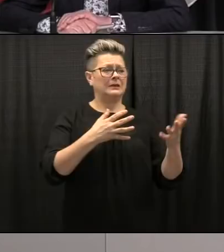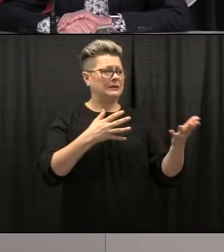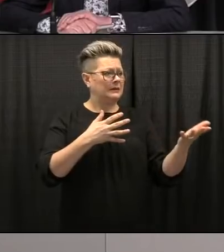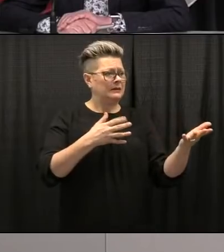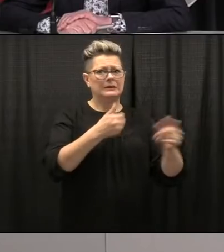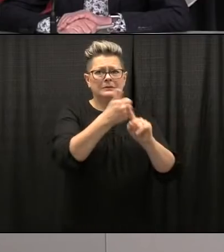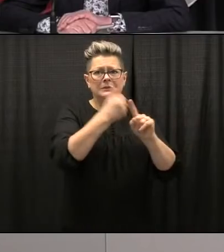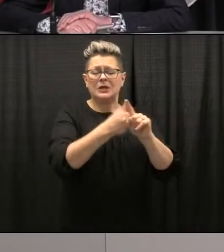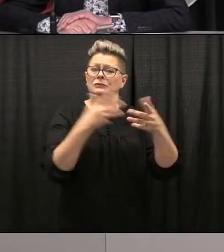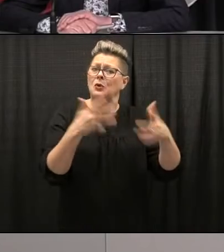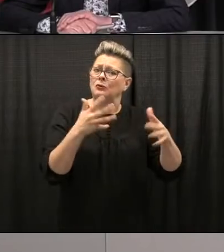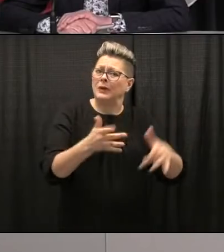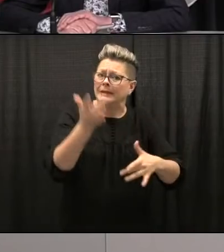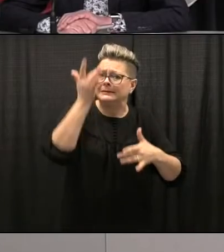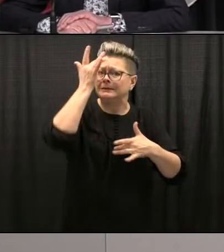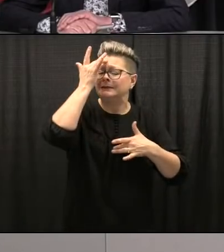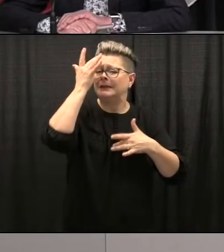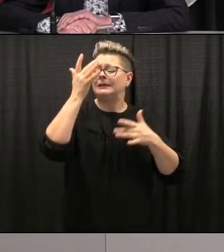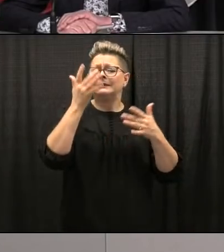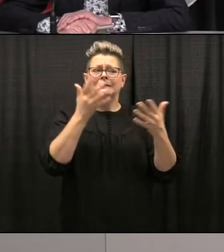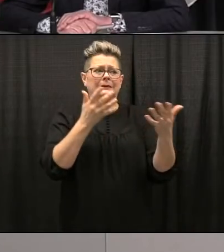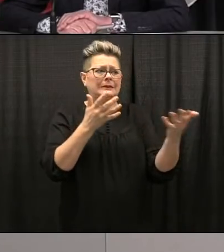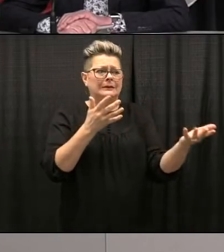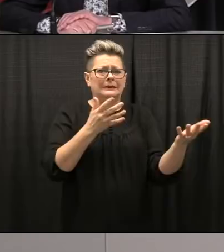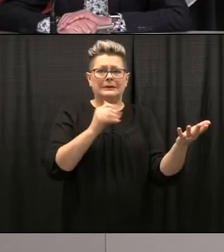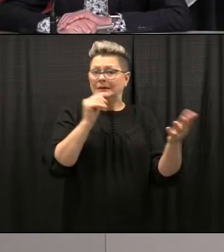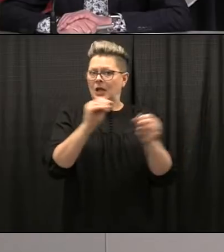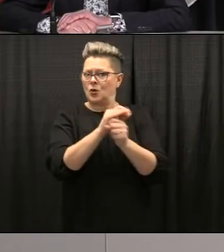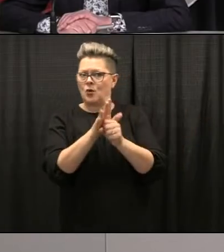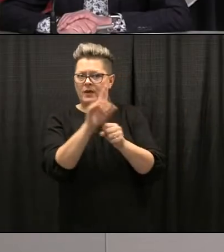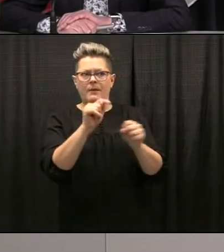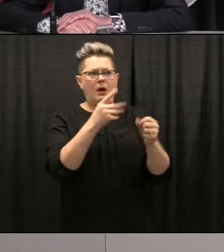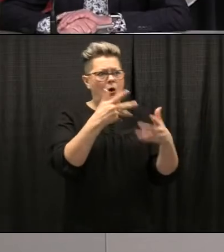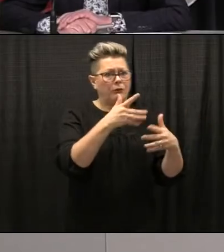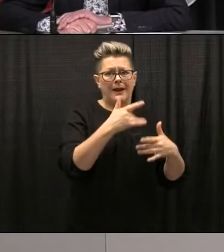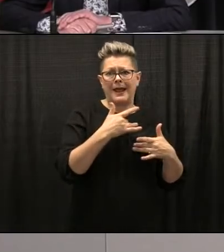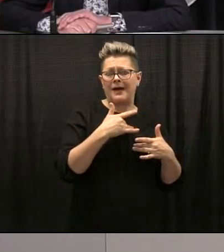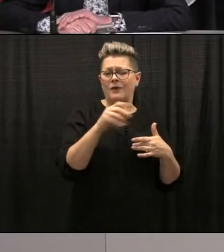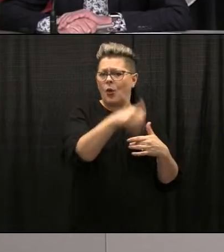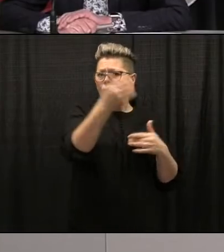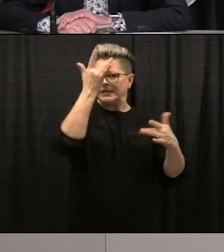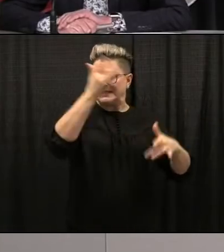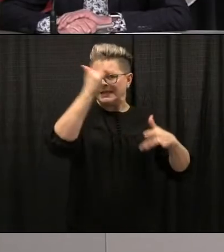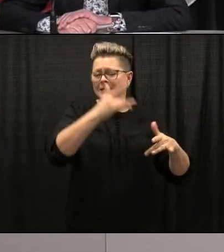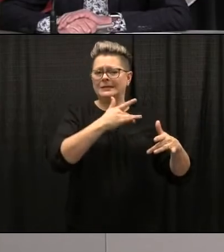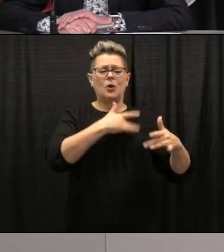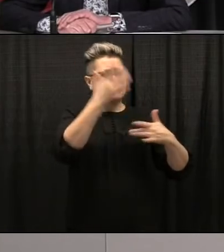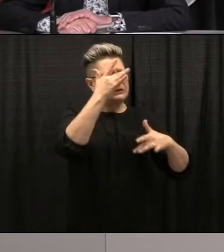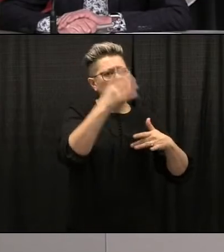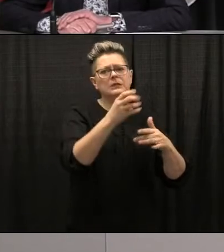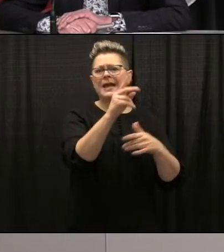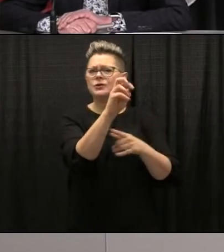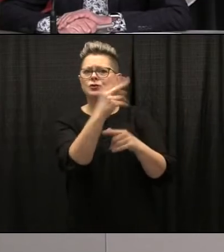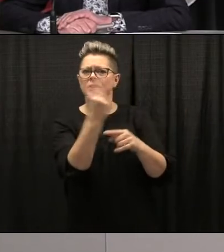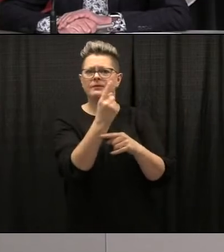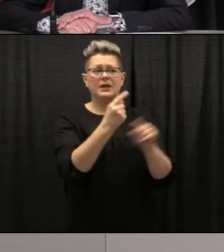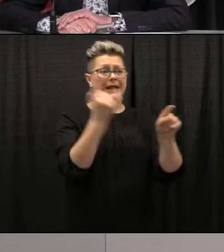health conditions may mean that it's more likely they contract COVID and end up being one of those people who pass away?